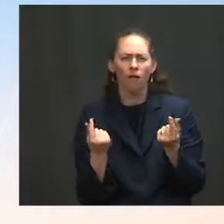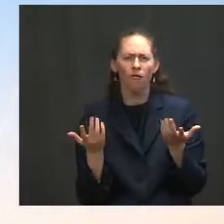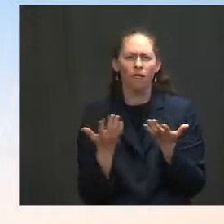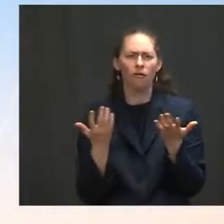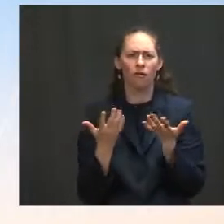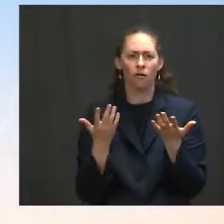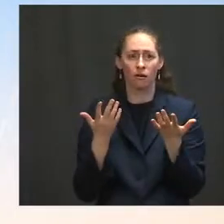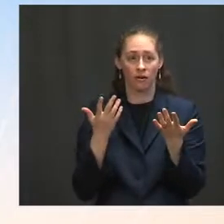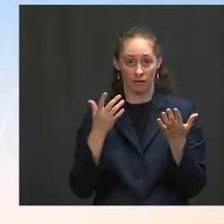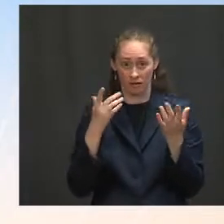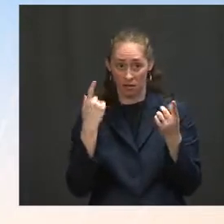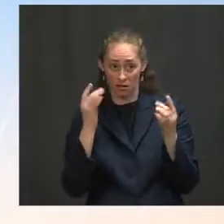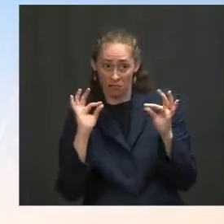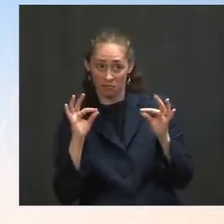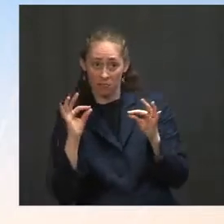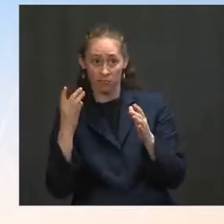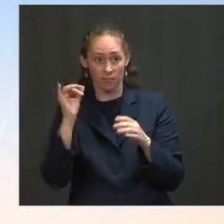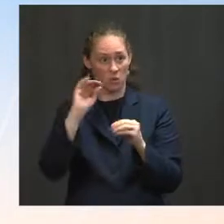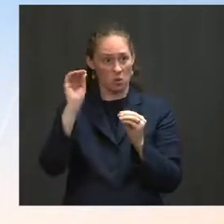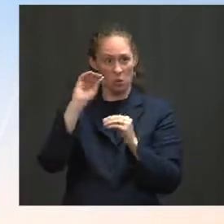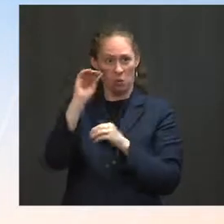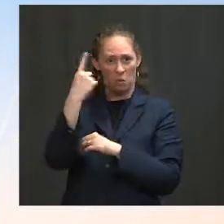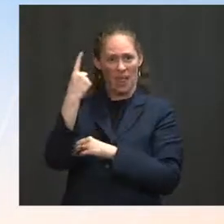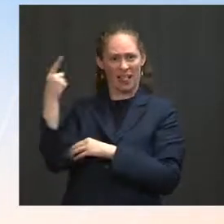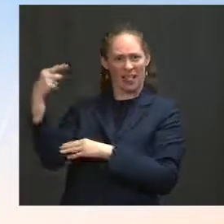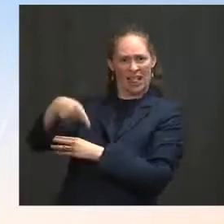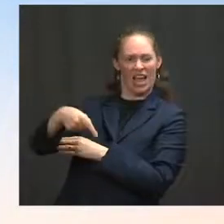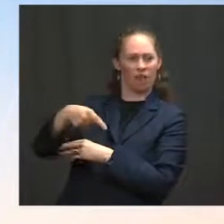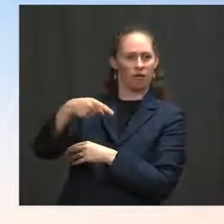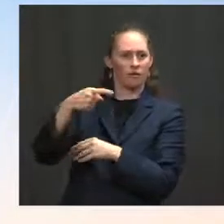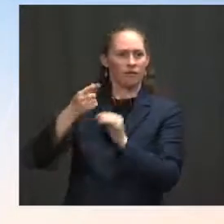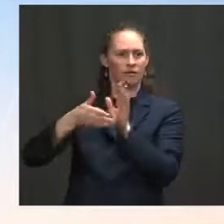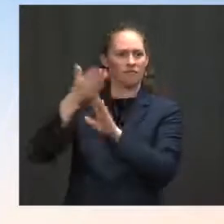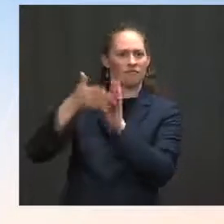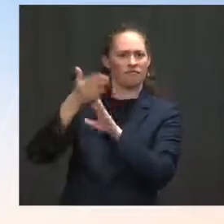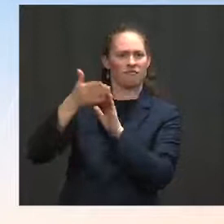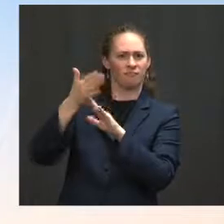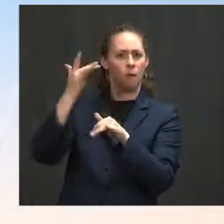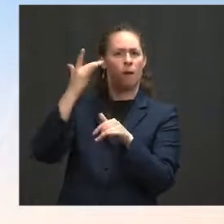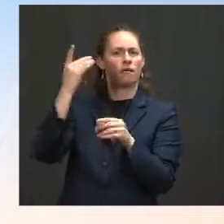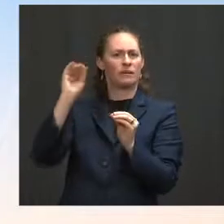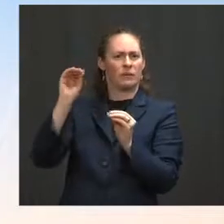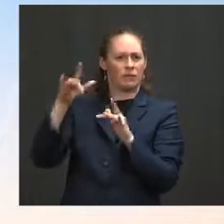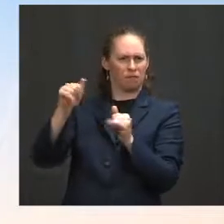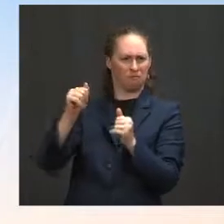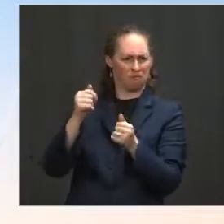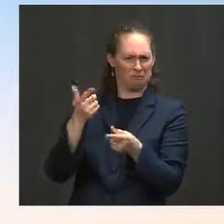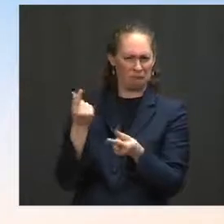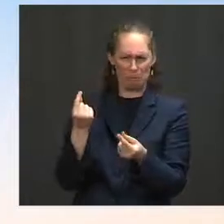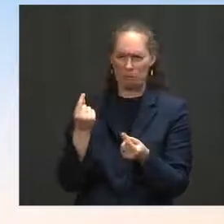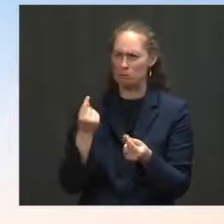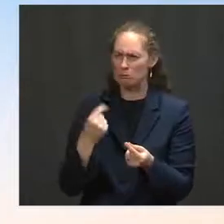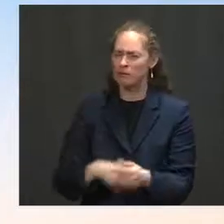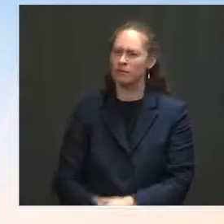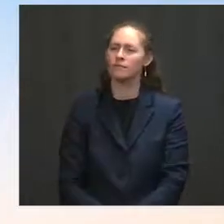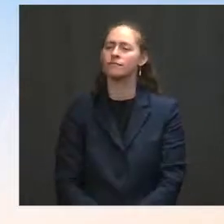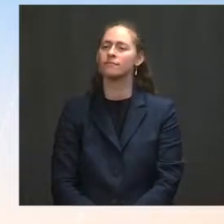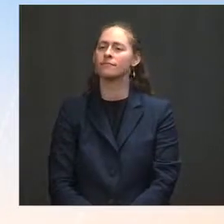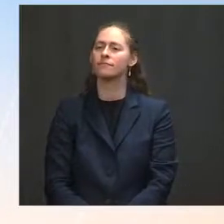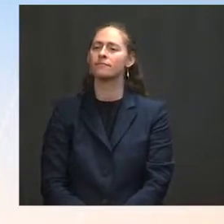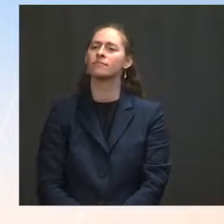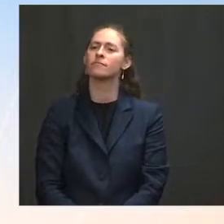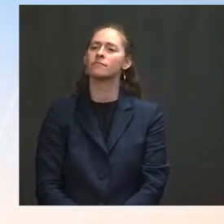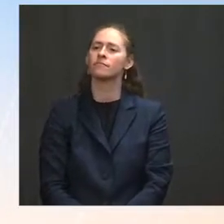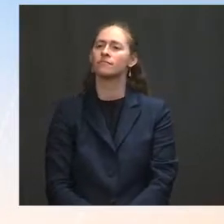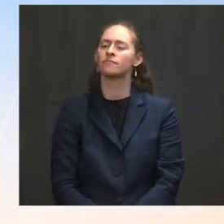without someone in that job that would traditionally do that? Sure. Well, first I would say that OMB is one of the agencies in the federal government